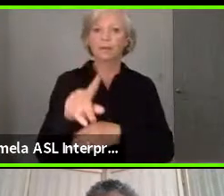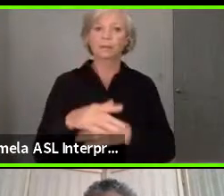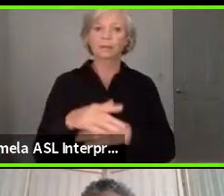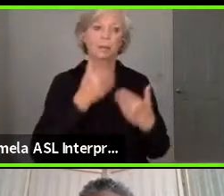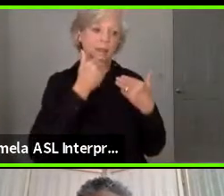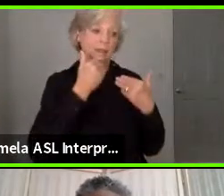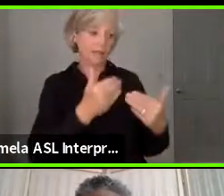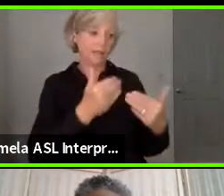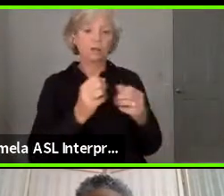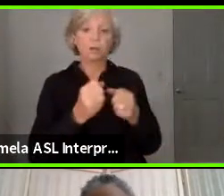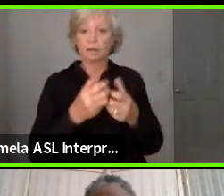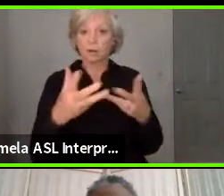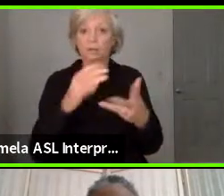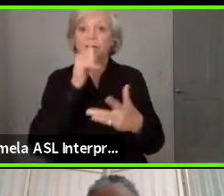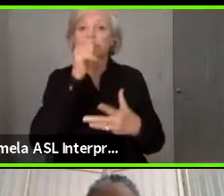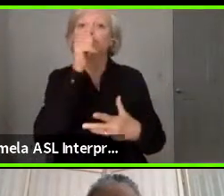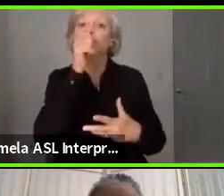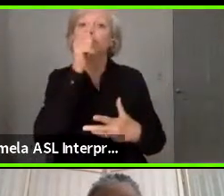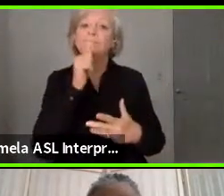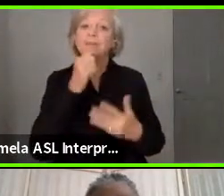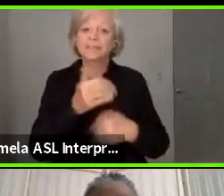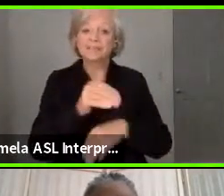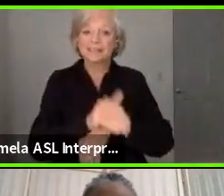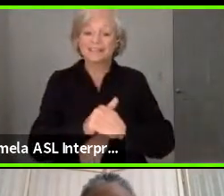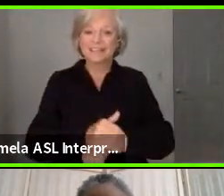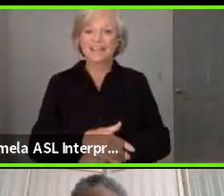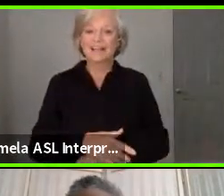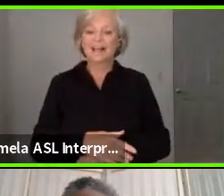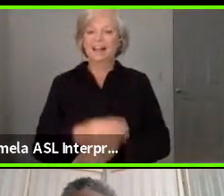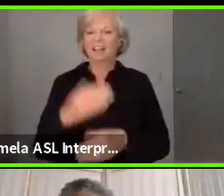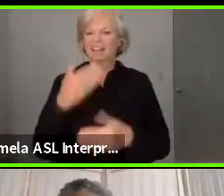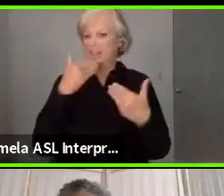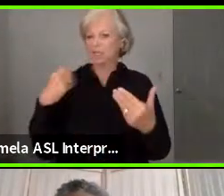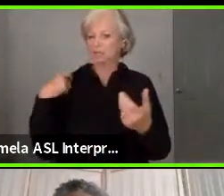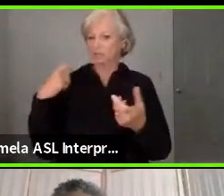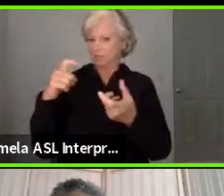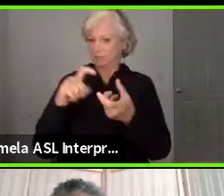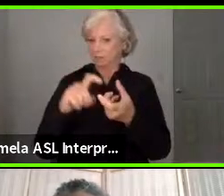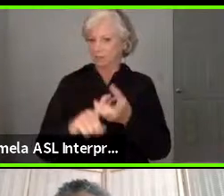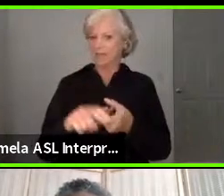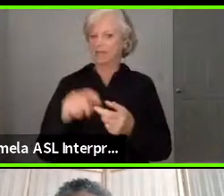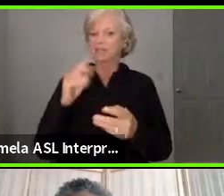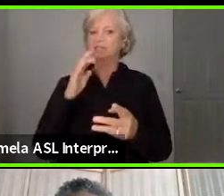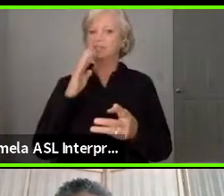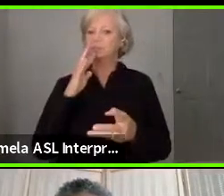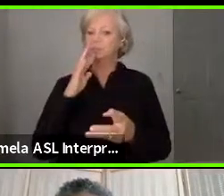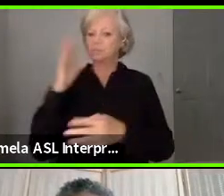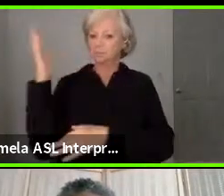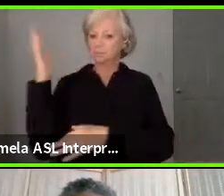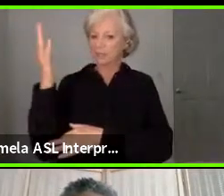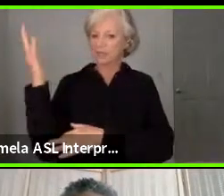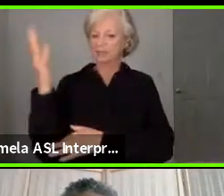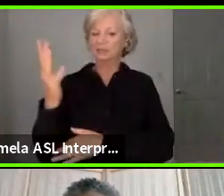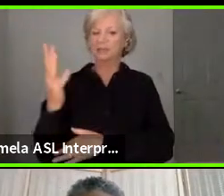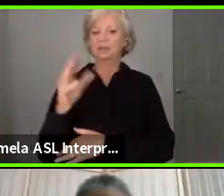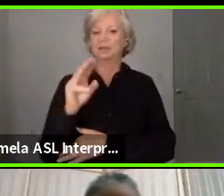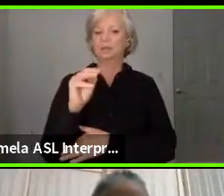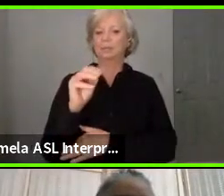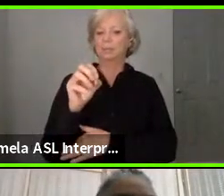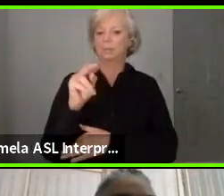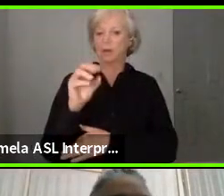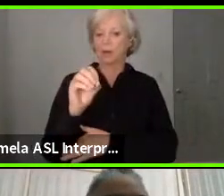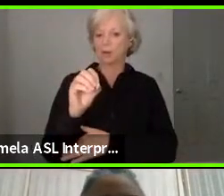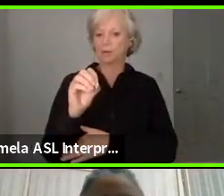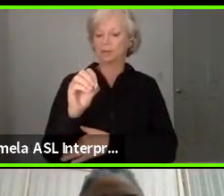your patience. Thank you, Spanish speakers, for being patient with us, monolingual English speakers. It's on